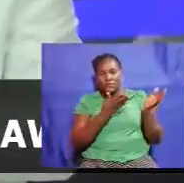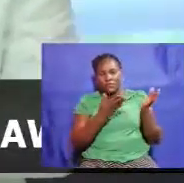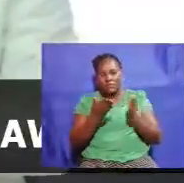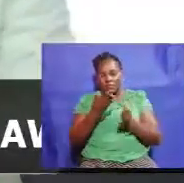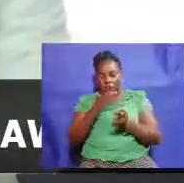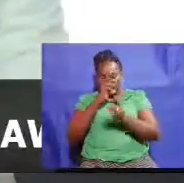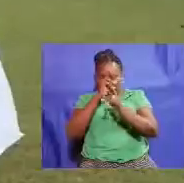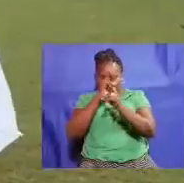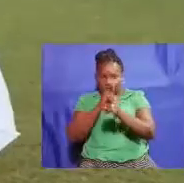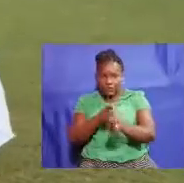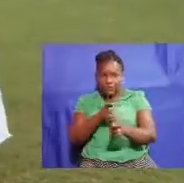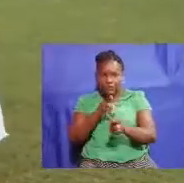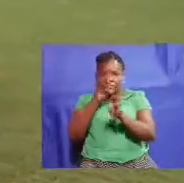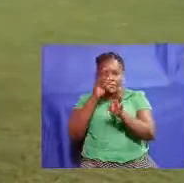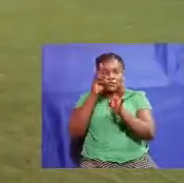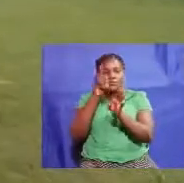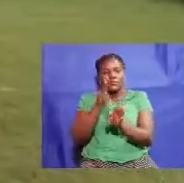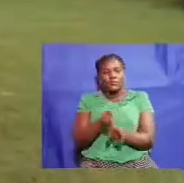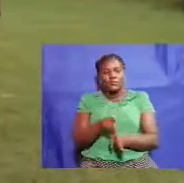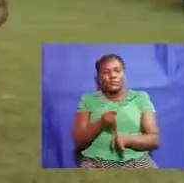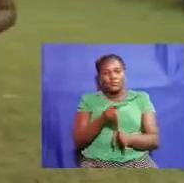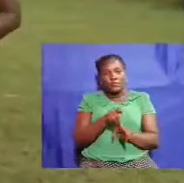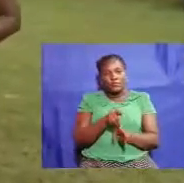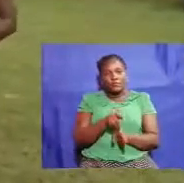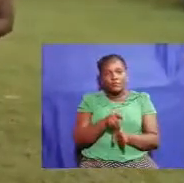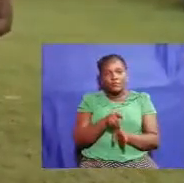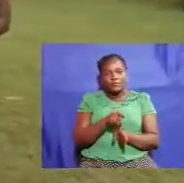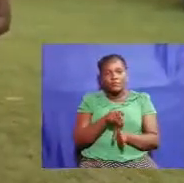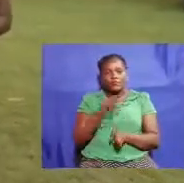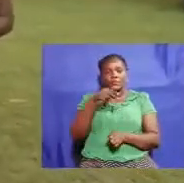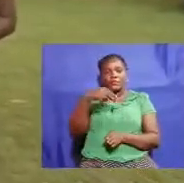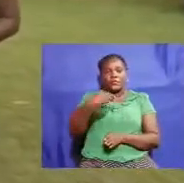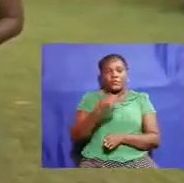Yeah, and all my life you have been